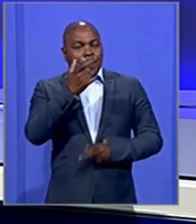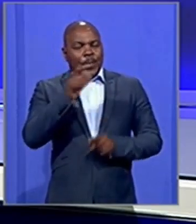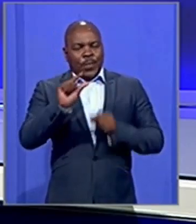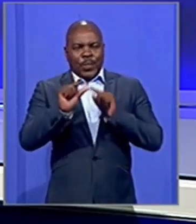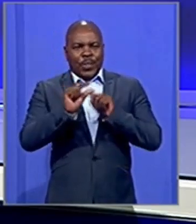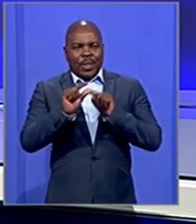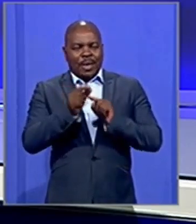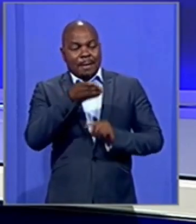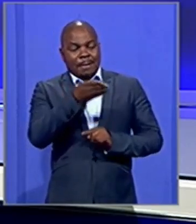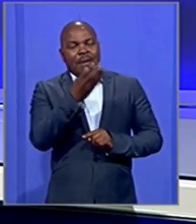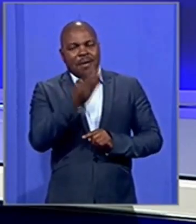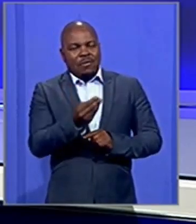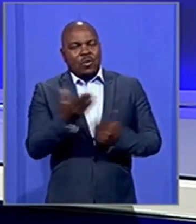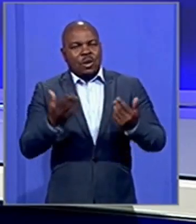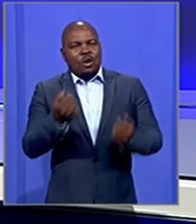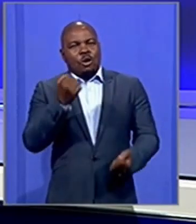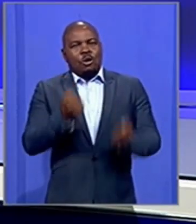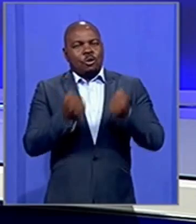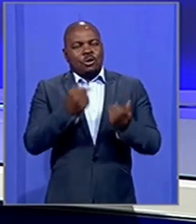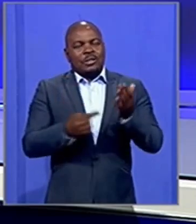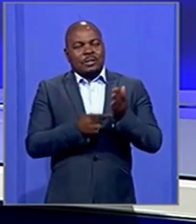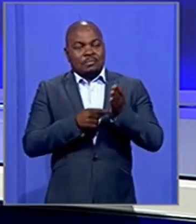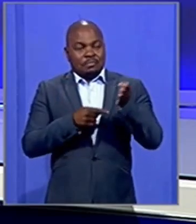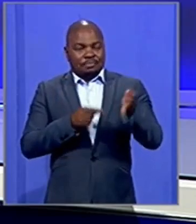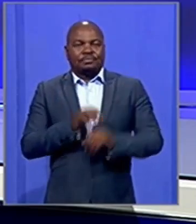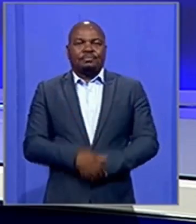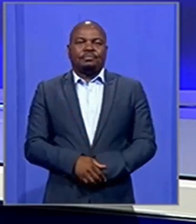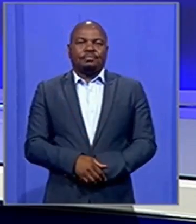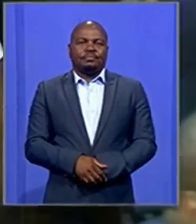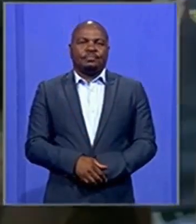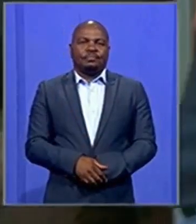kgorong tsheko ya magistrata wa Tembisa.